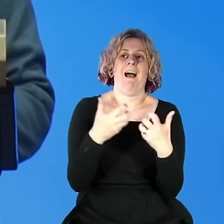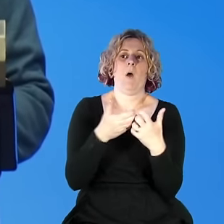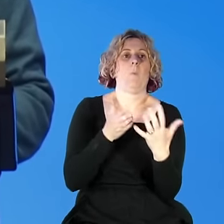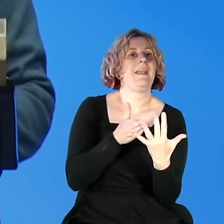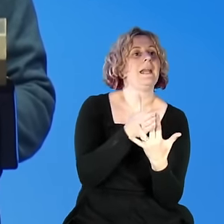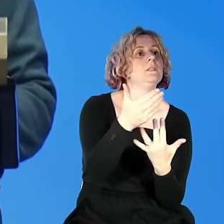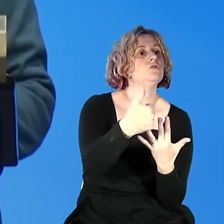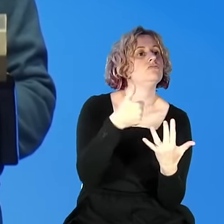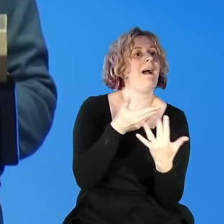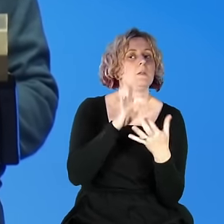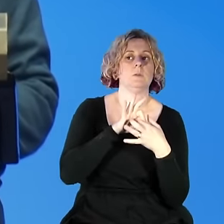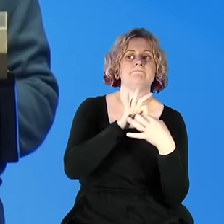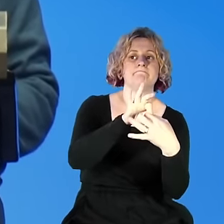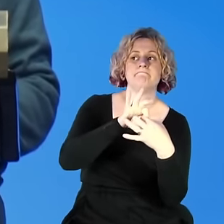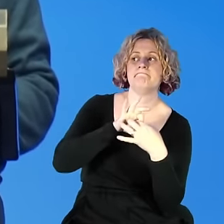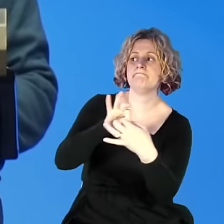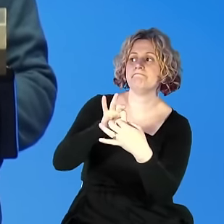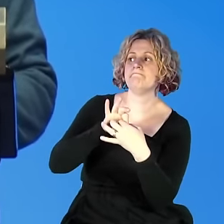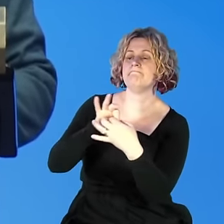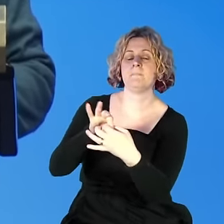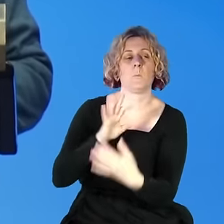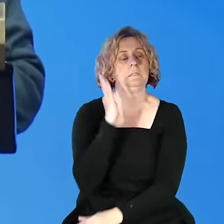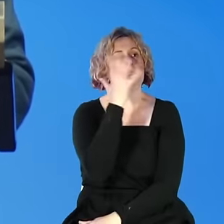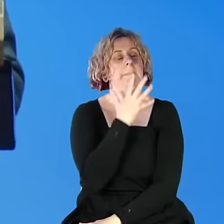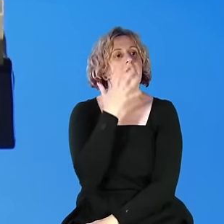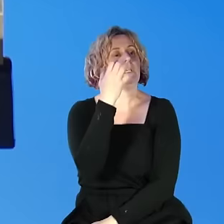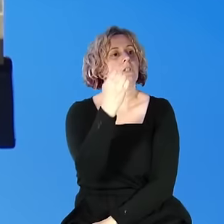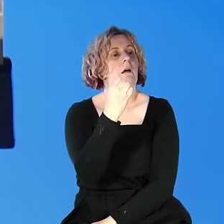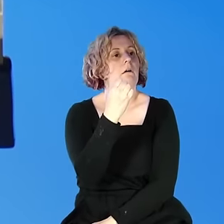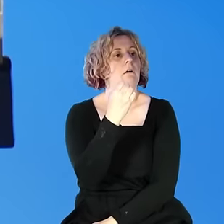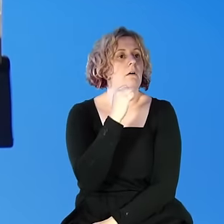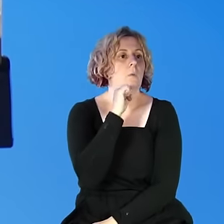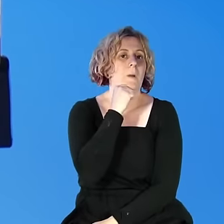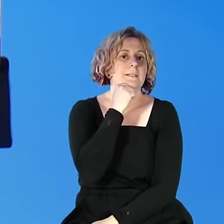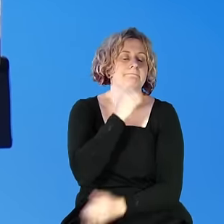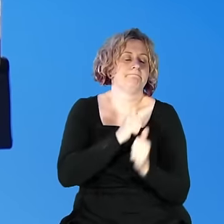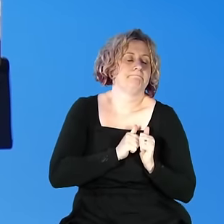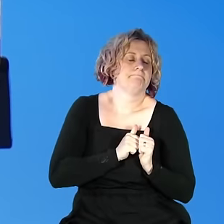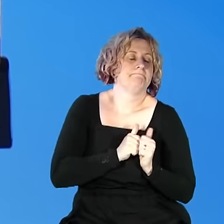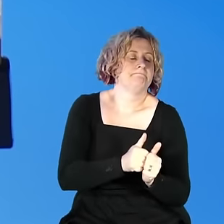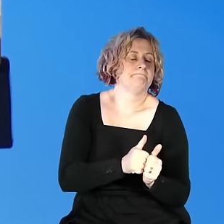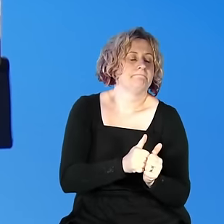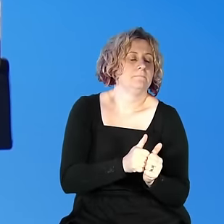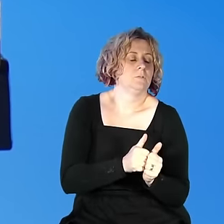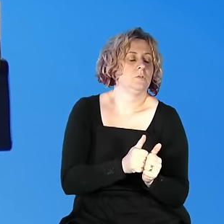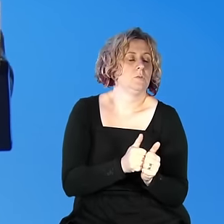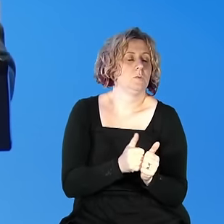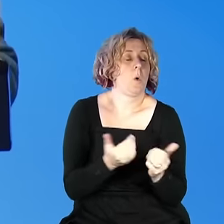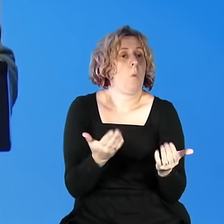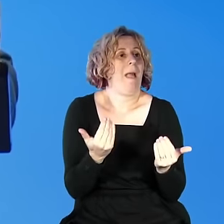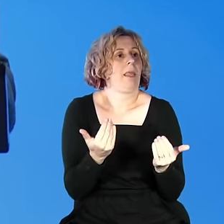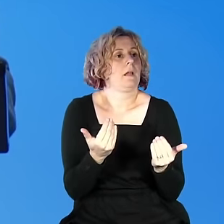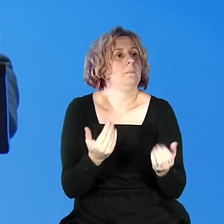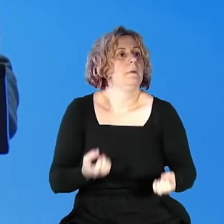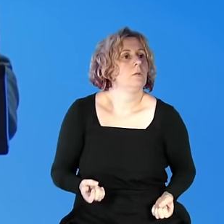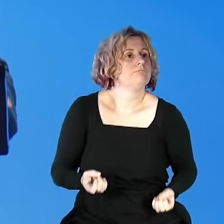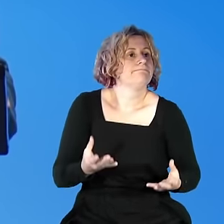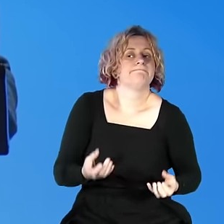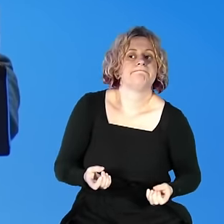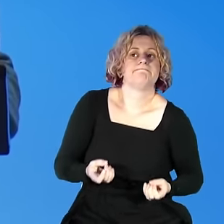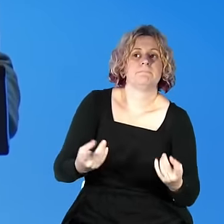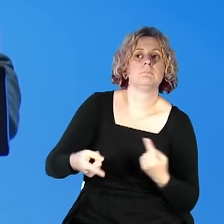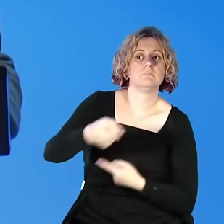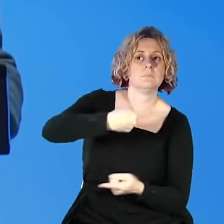make a positive contribution to the well-being of the community in which we live. I have chosen a public role as a